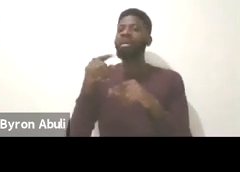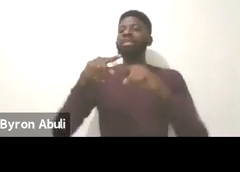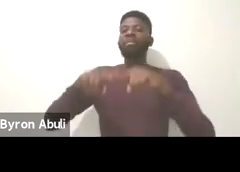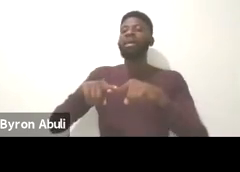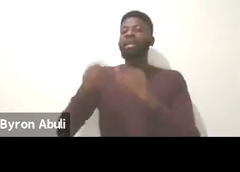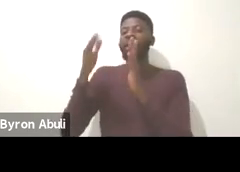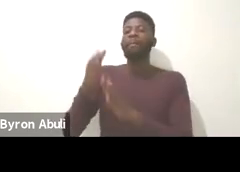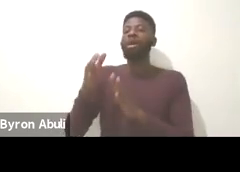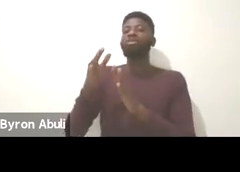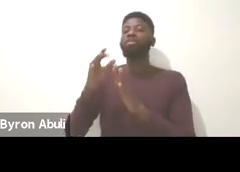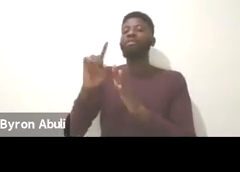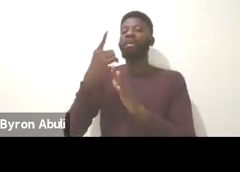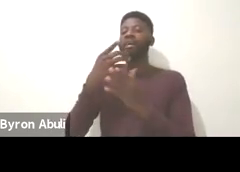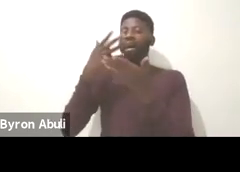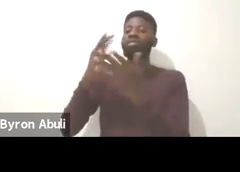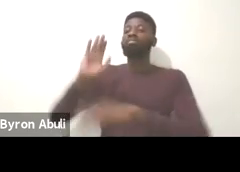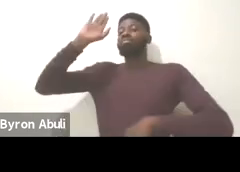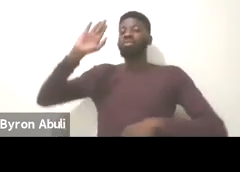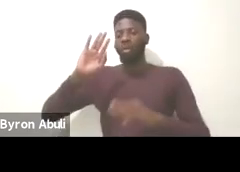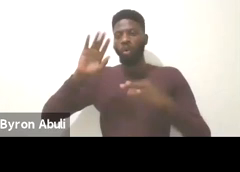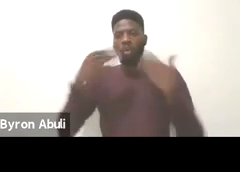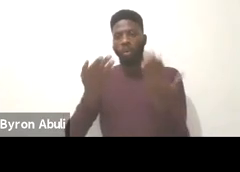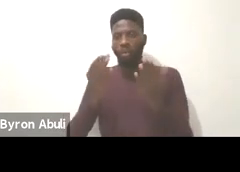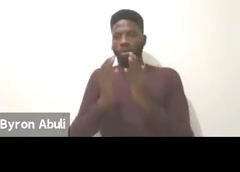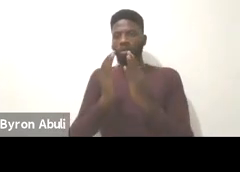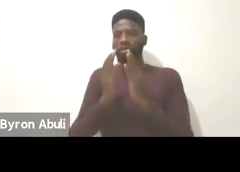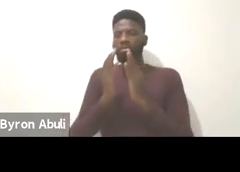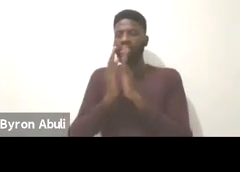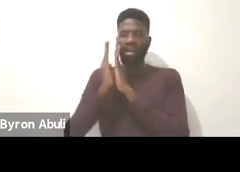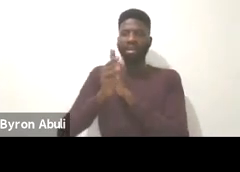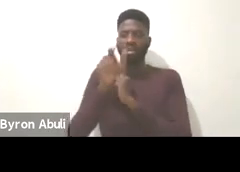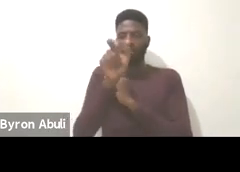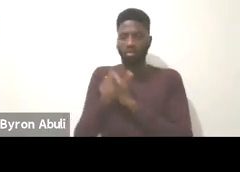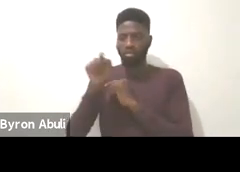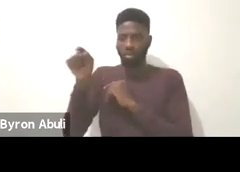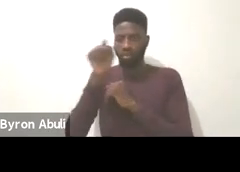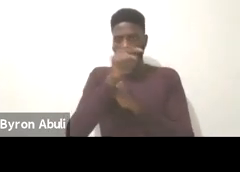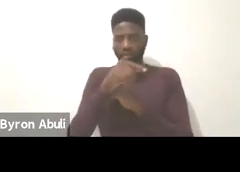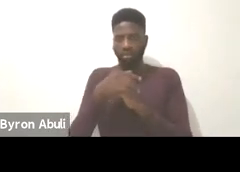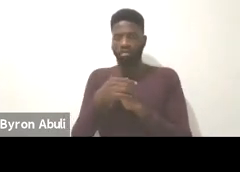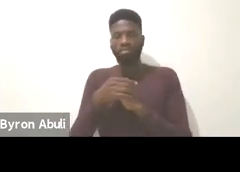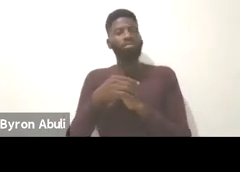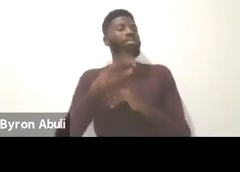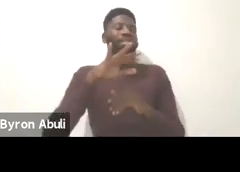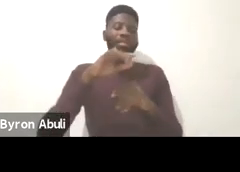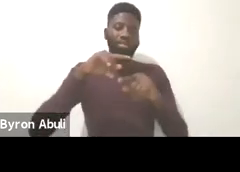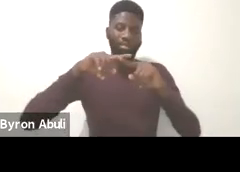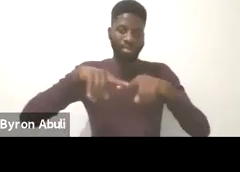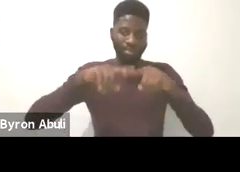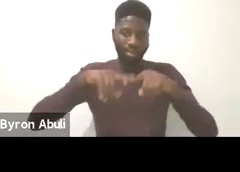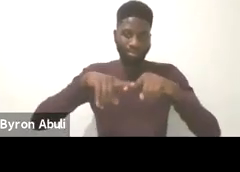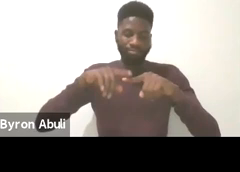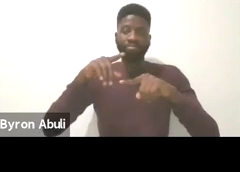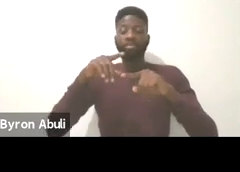they directed to individuals? It depends. with what